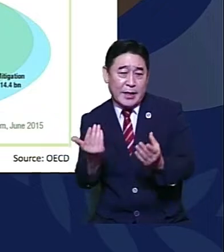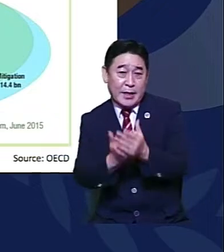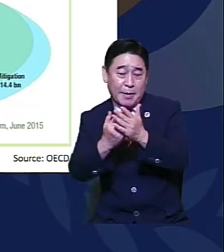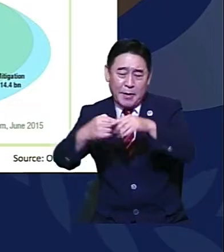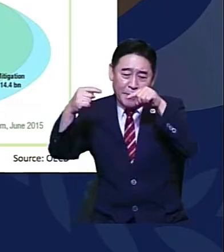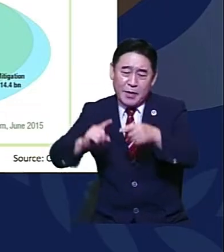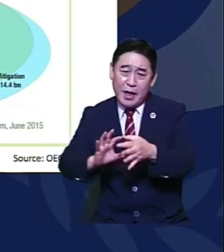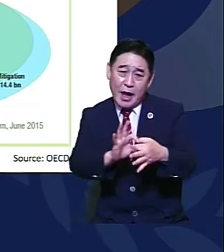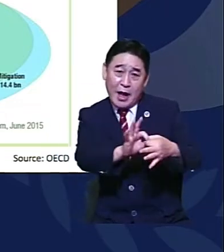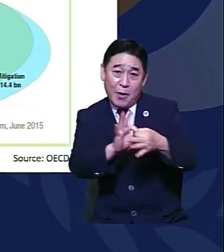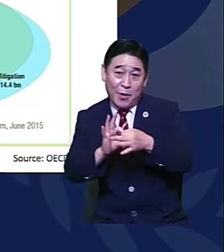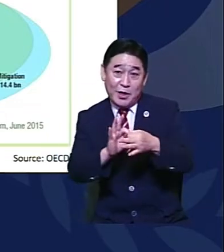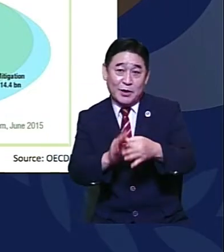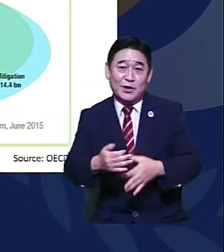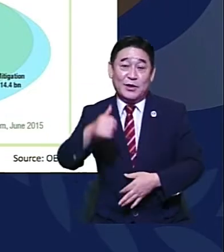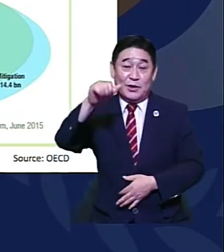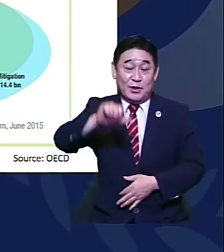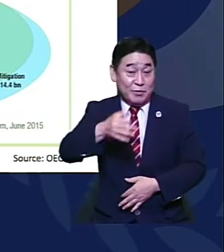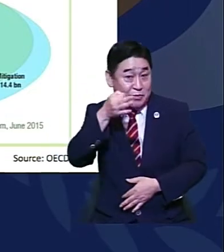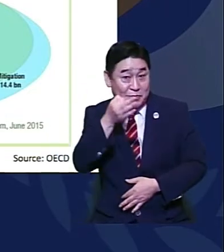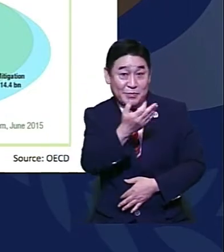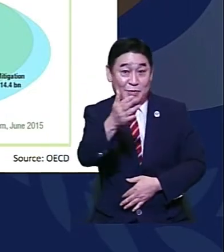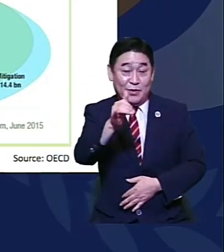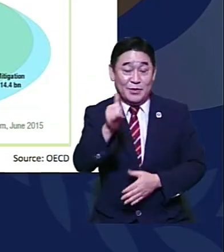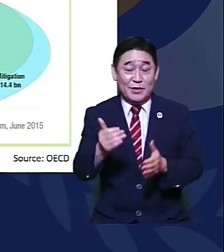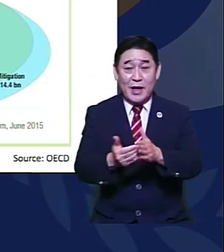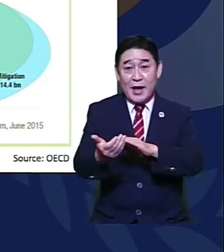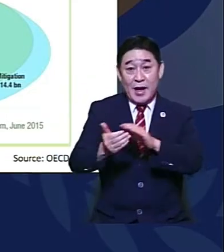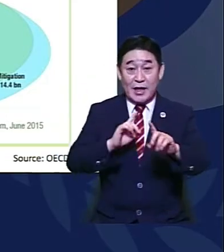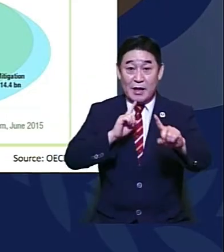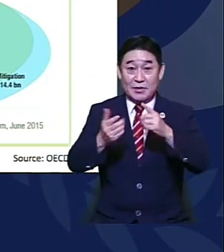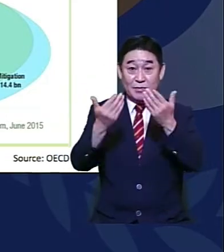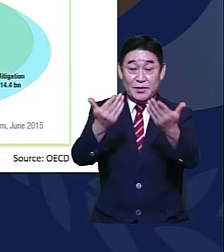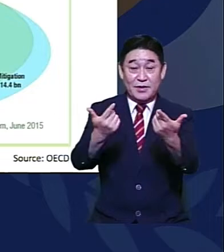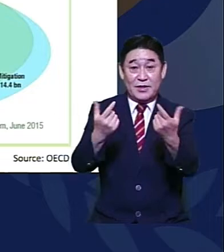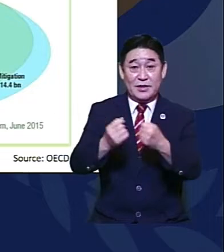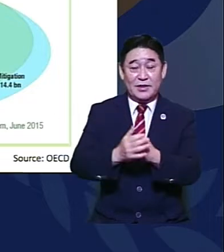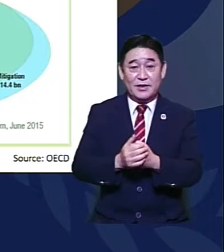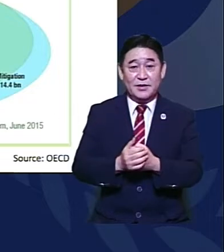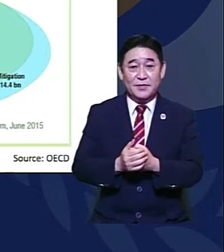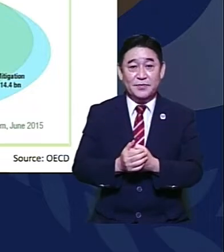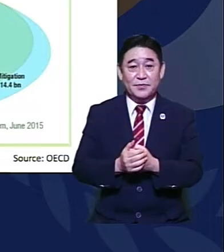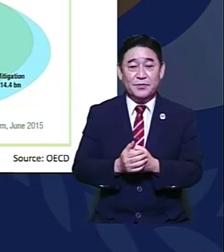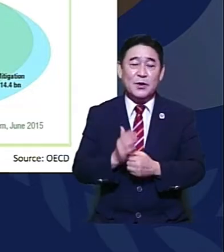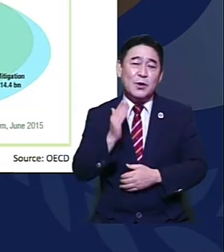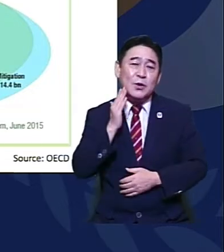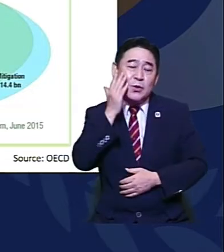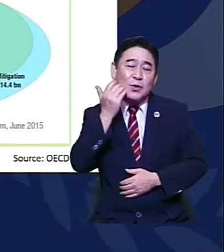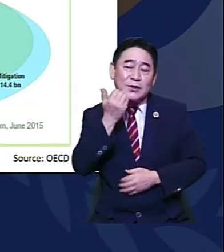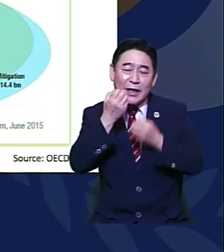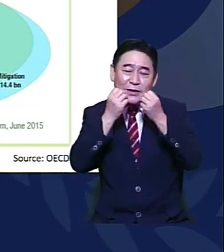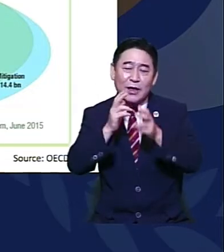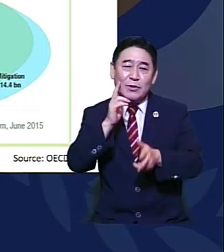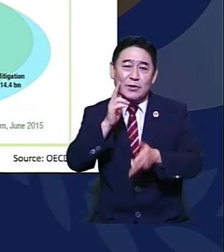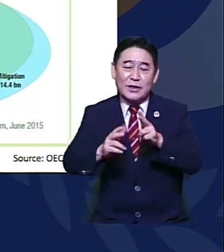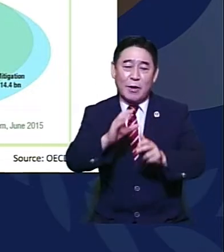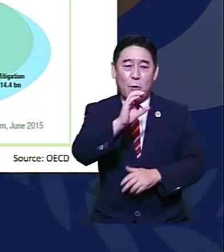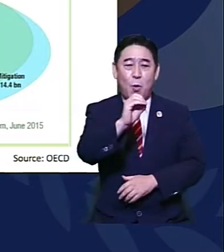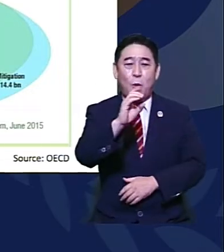Since we do not have a clear definition for the Green New Deal ODA,